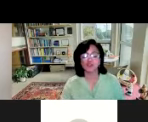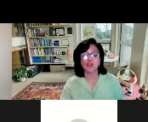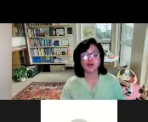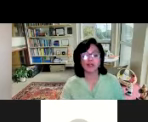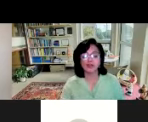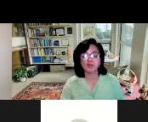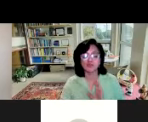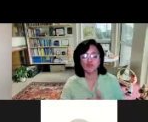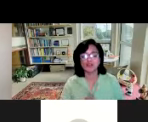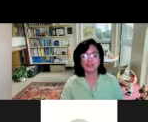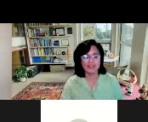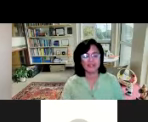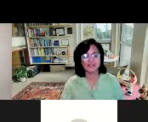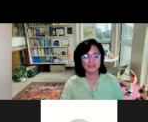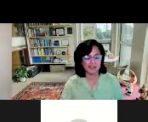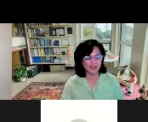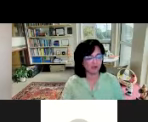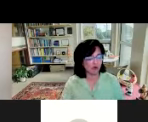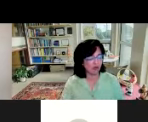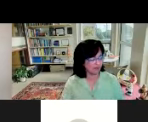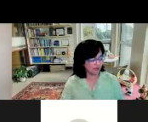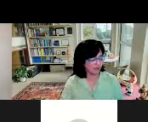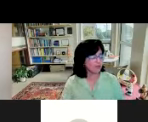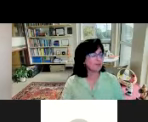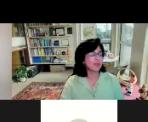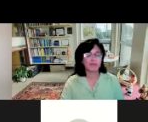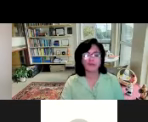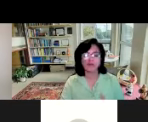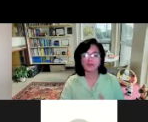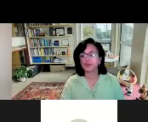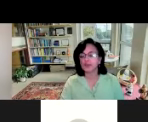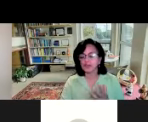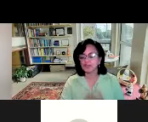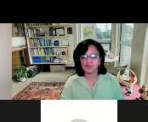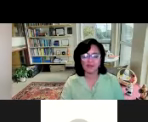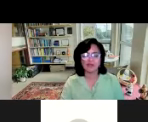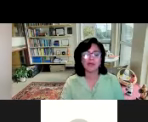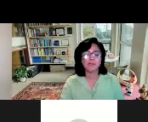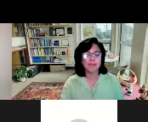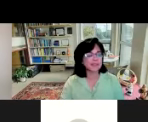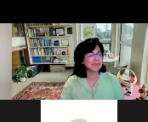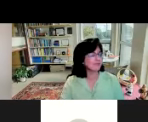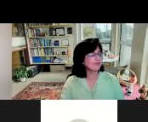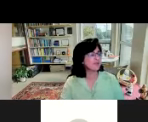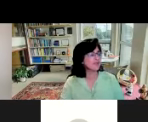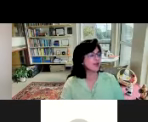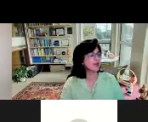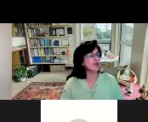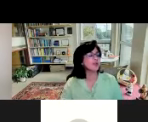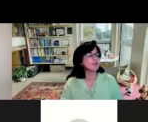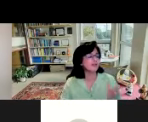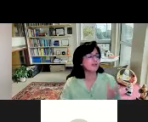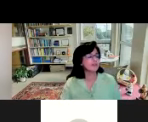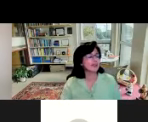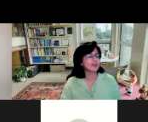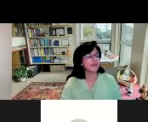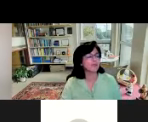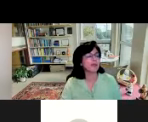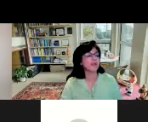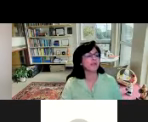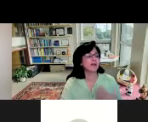for so long. I know it's really late in the night for all of you. And for folks from India, it's midnight for you all. Here is